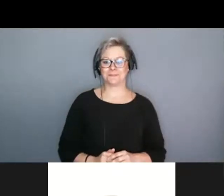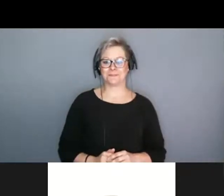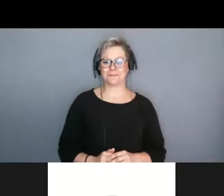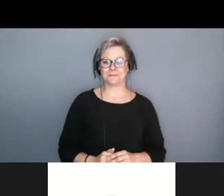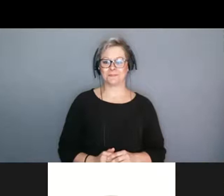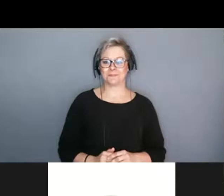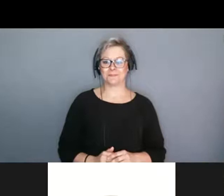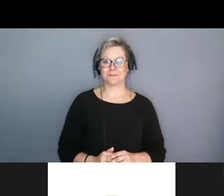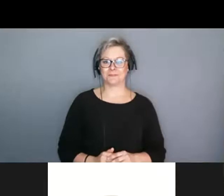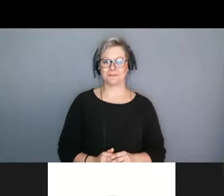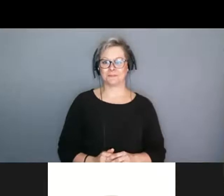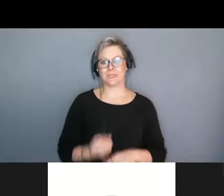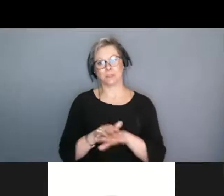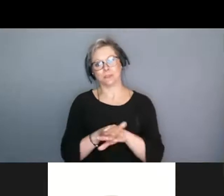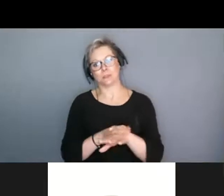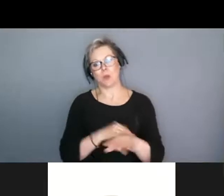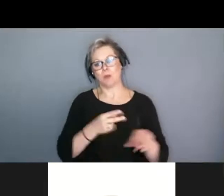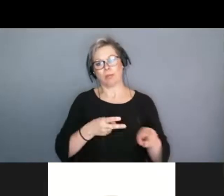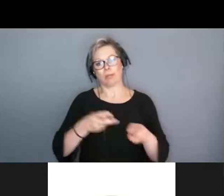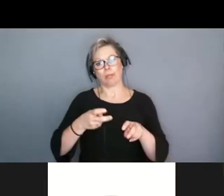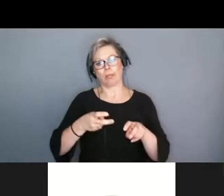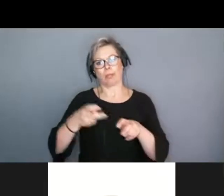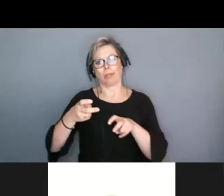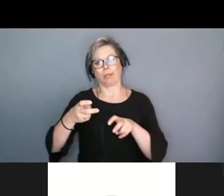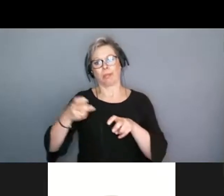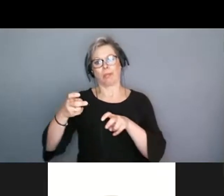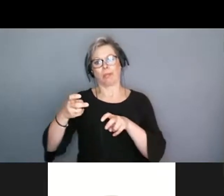It's slow and loading.